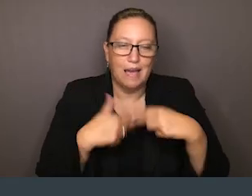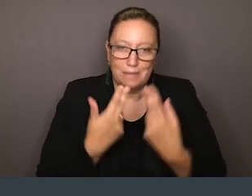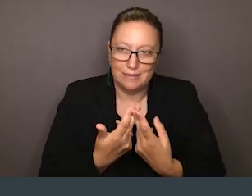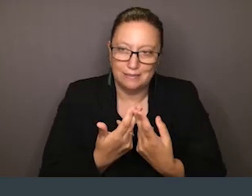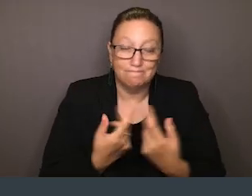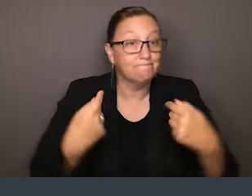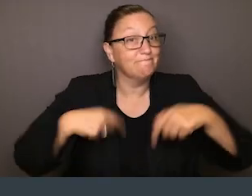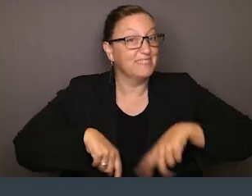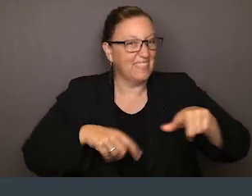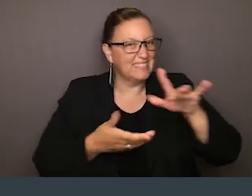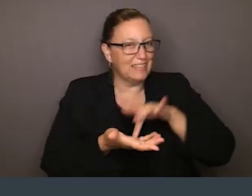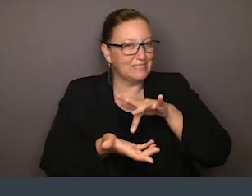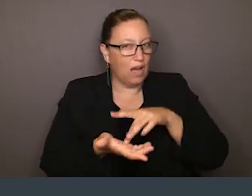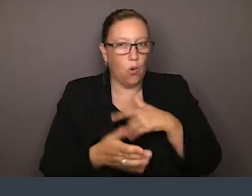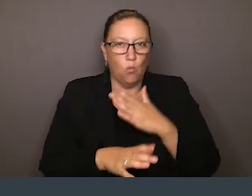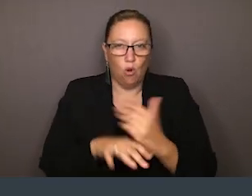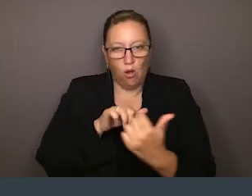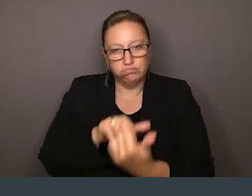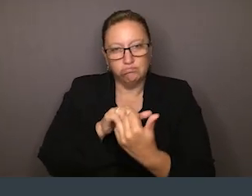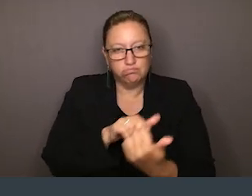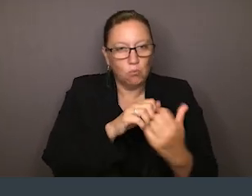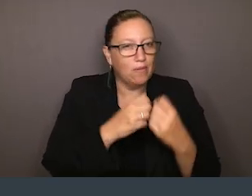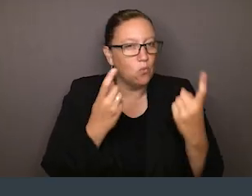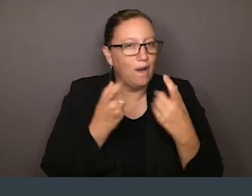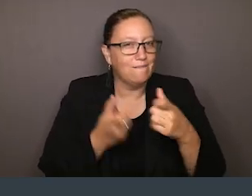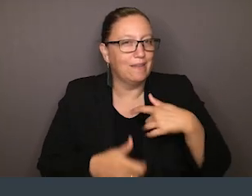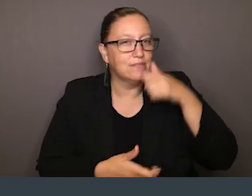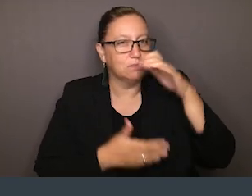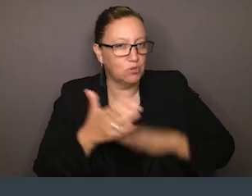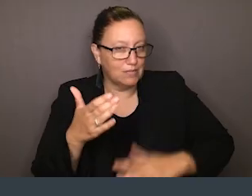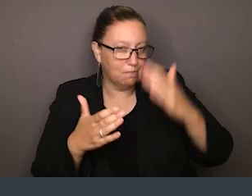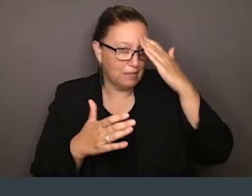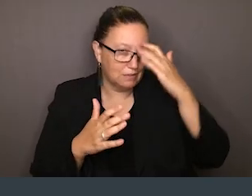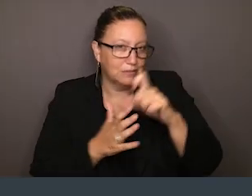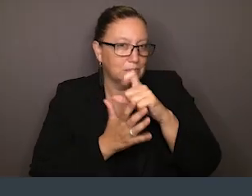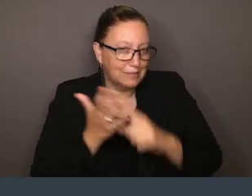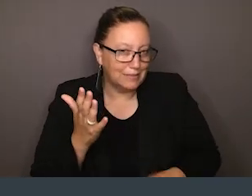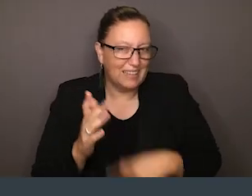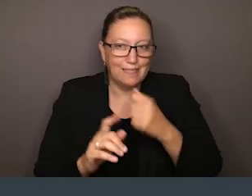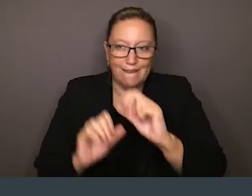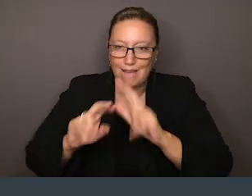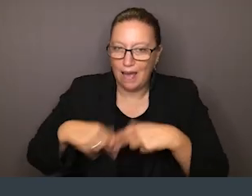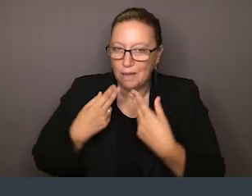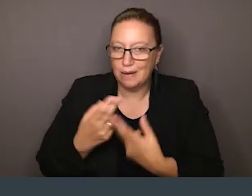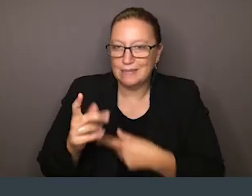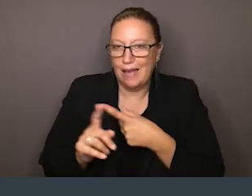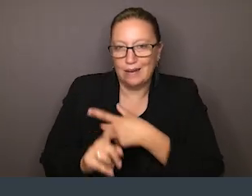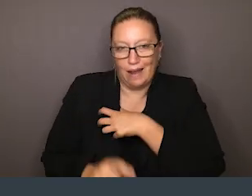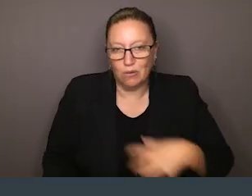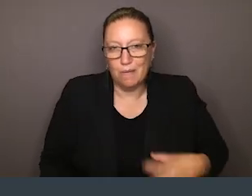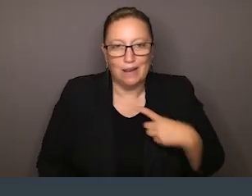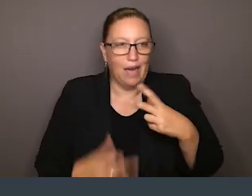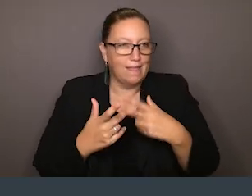And at the centre, I work closely with people with lived experience, their families, the government, and